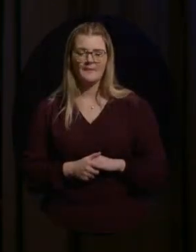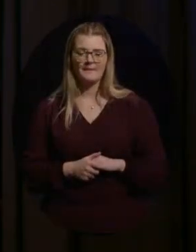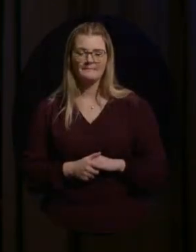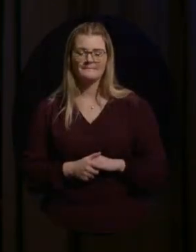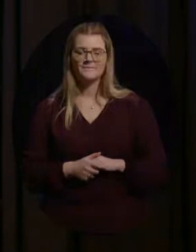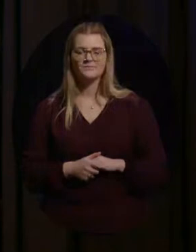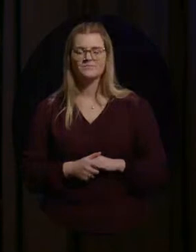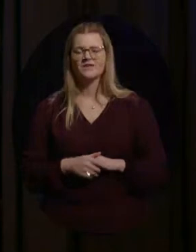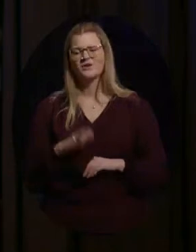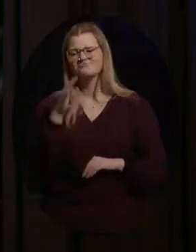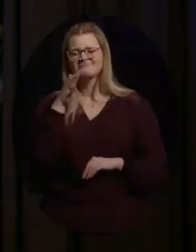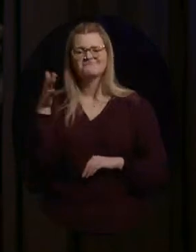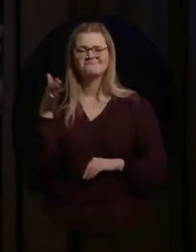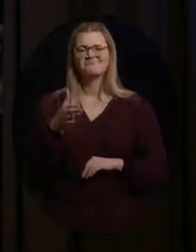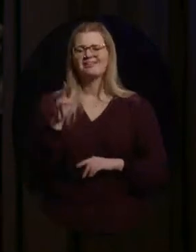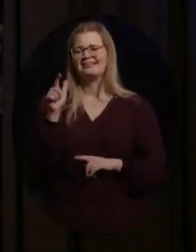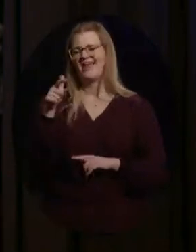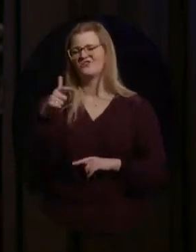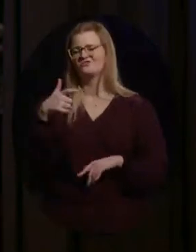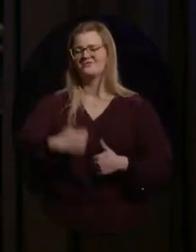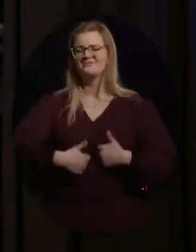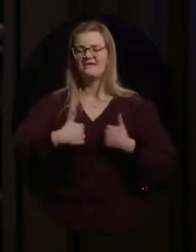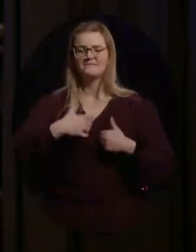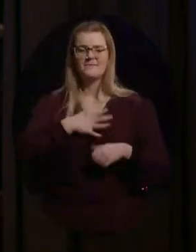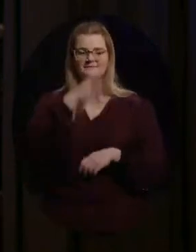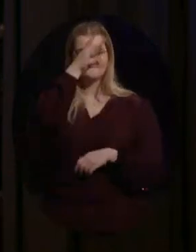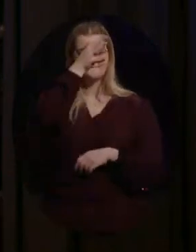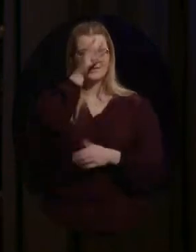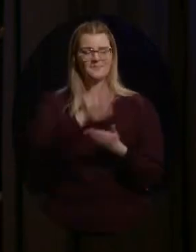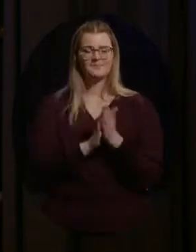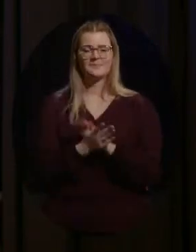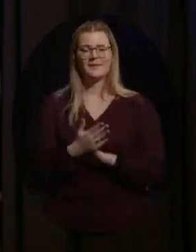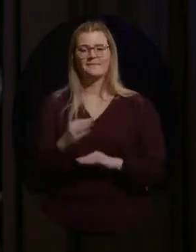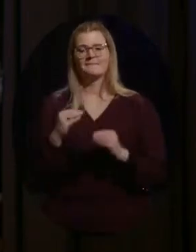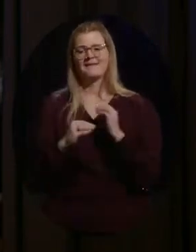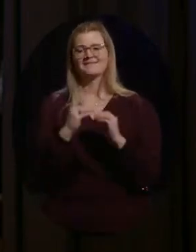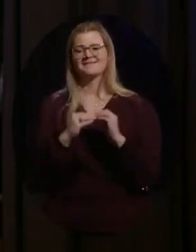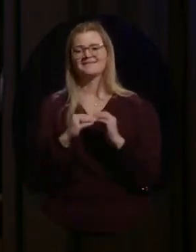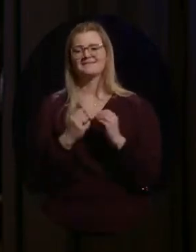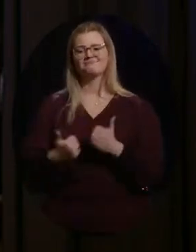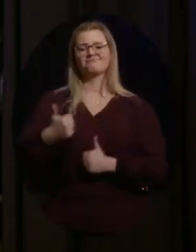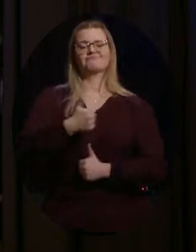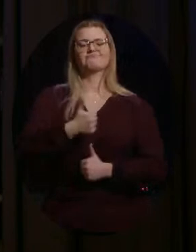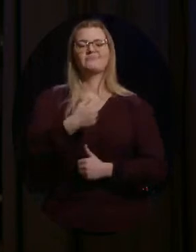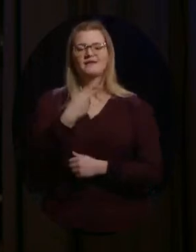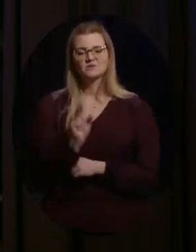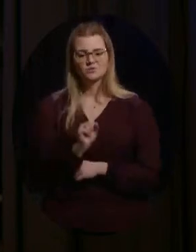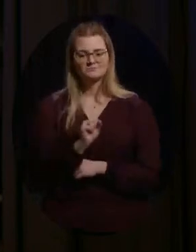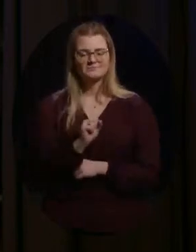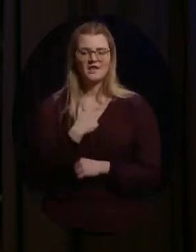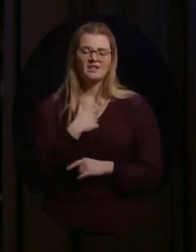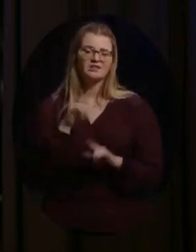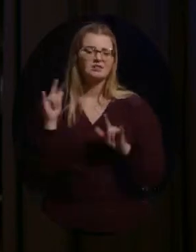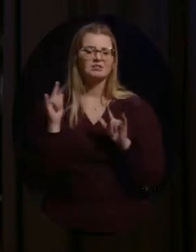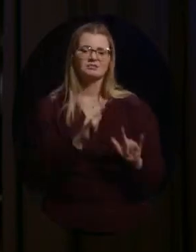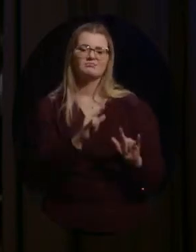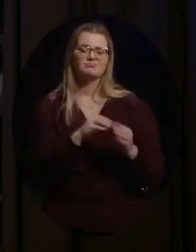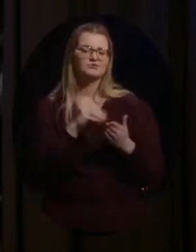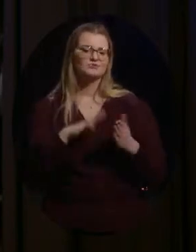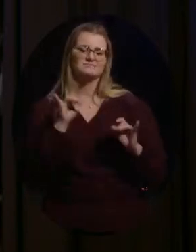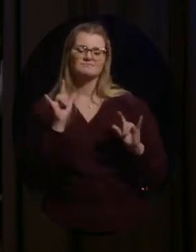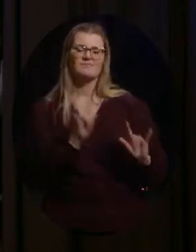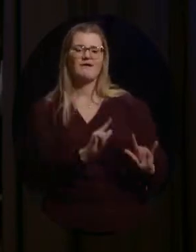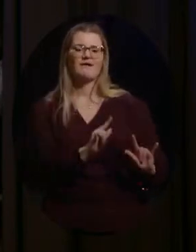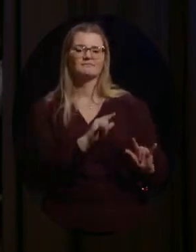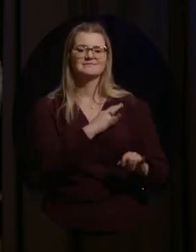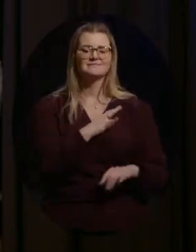You know, later in life, my father became the head of maintenance at a high school. He was beloved by the students,